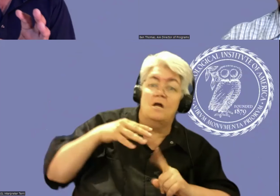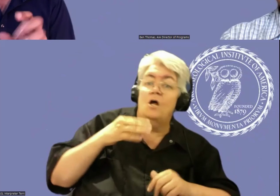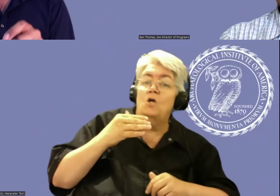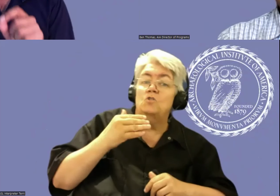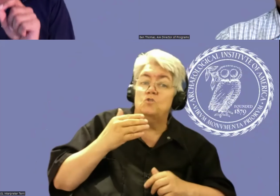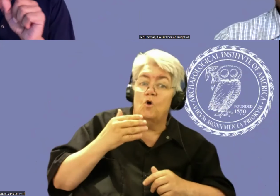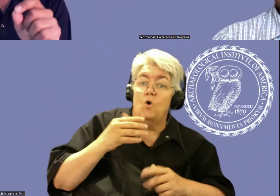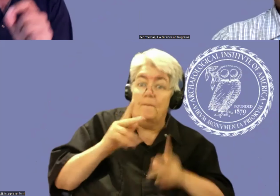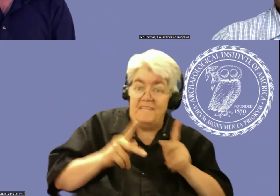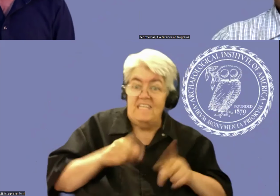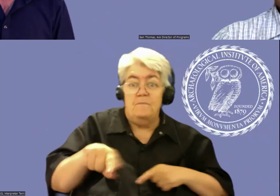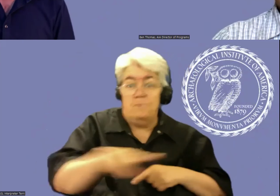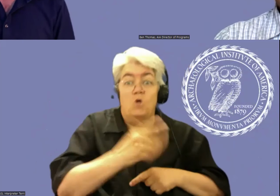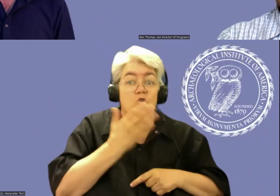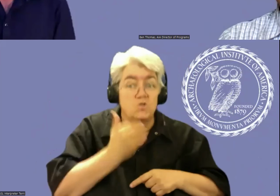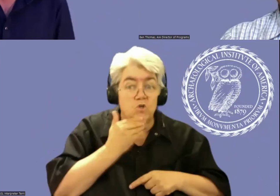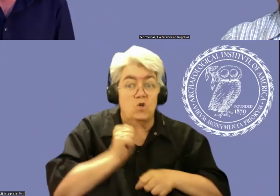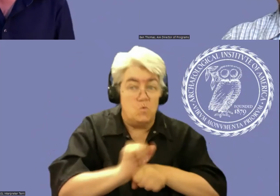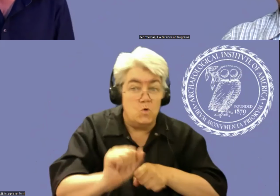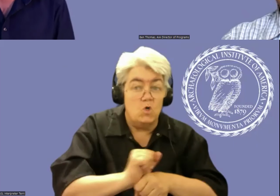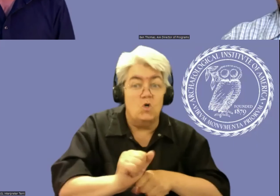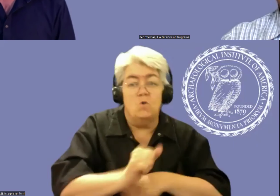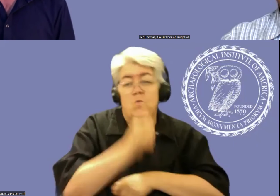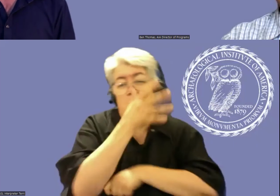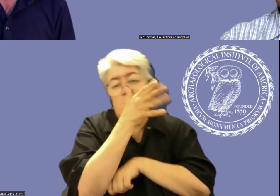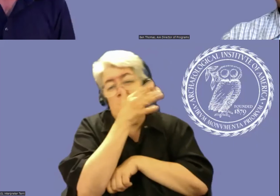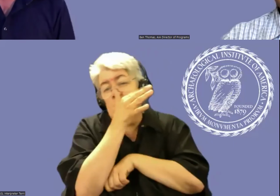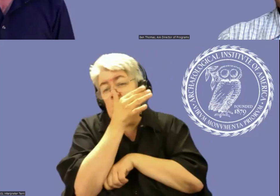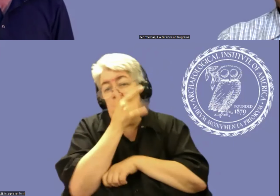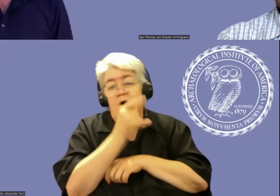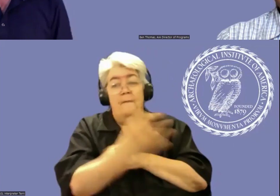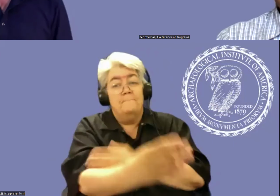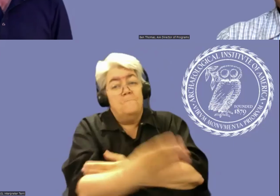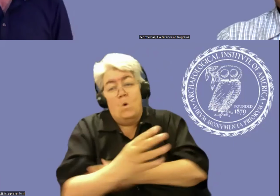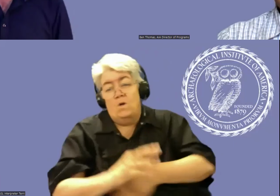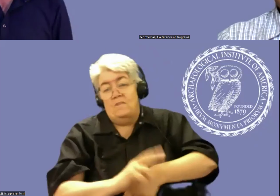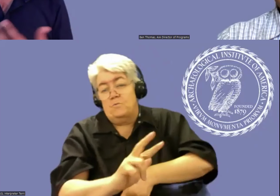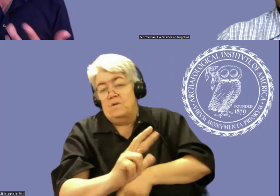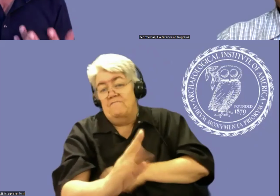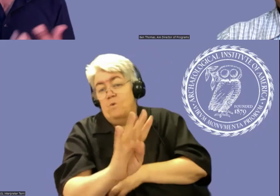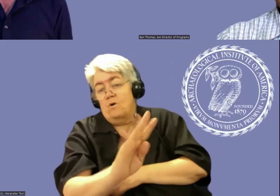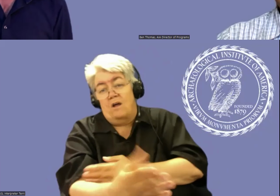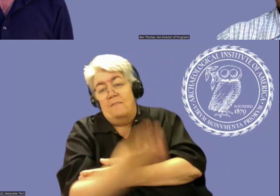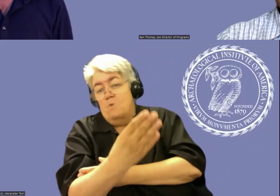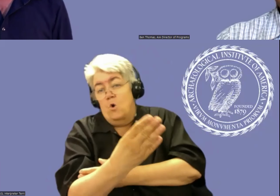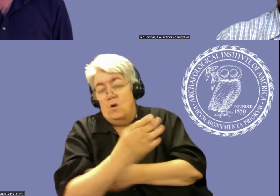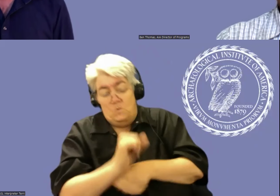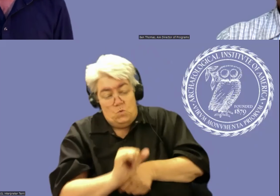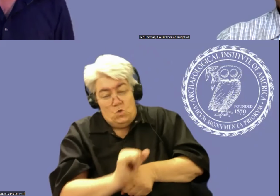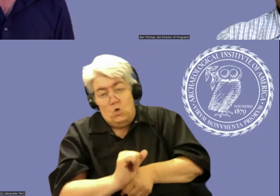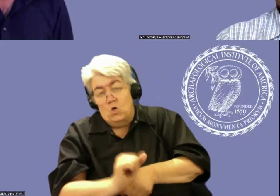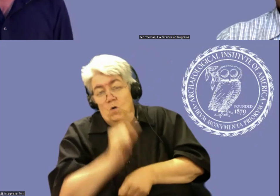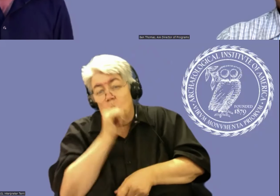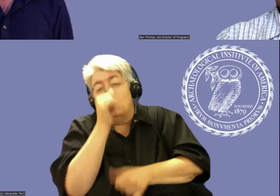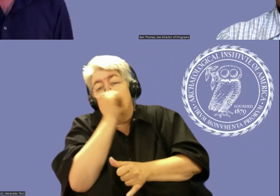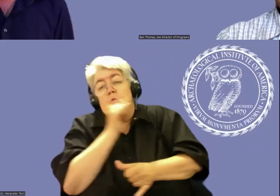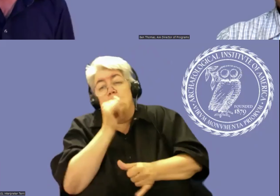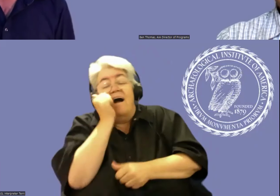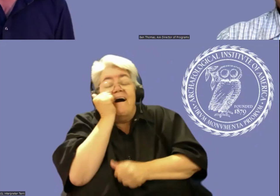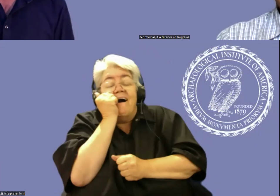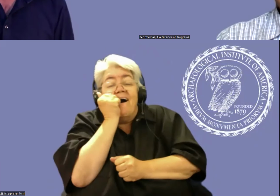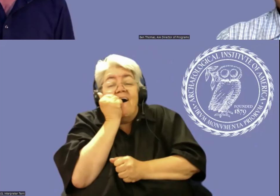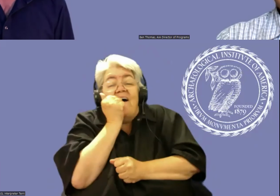workers on sugar plantations, they, they're starting work three, four in the morning, um, really backbreaking work. Every single